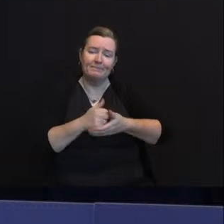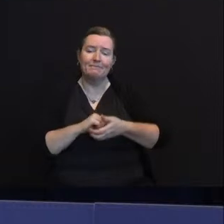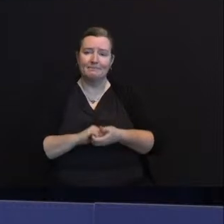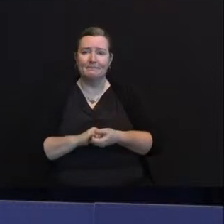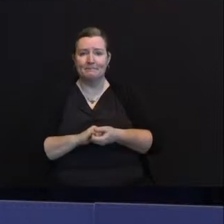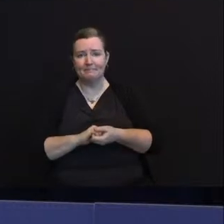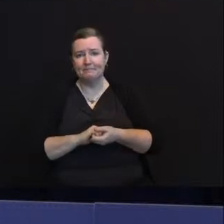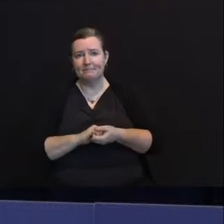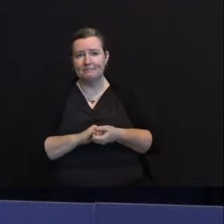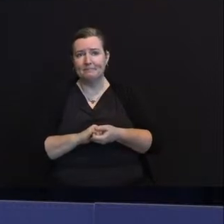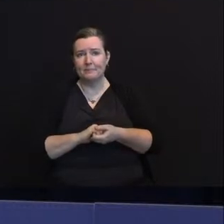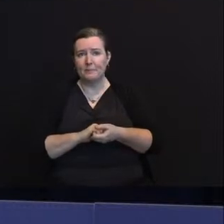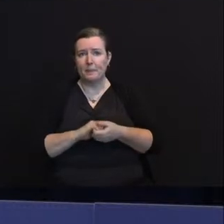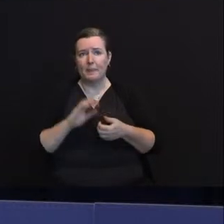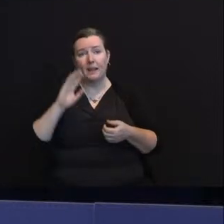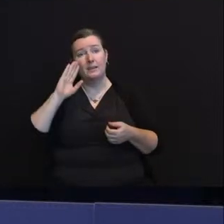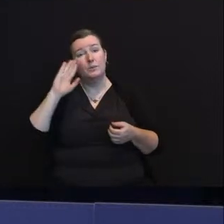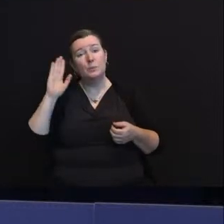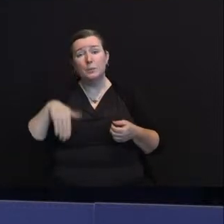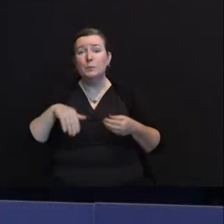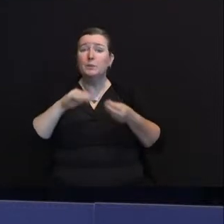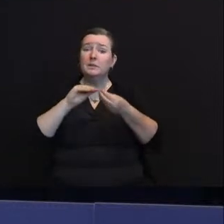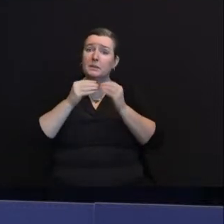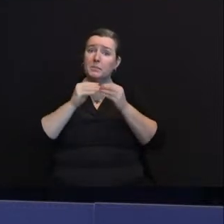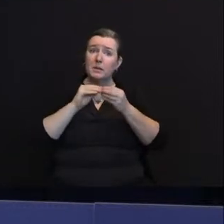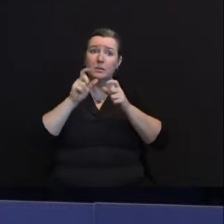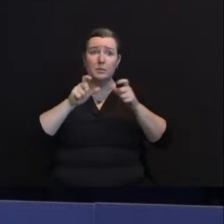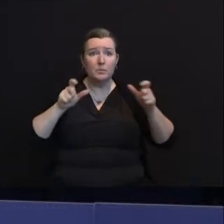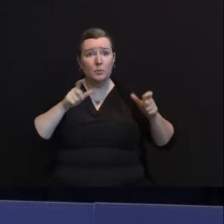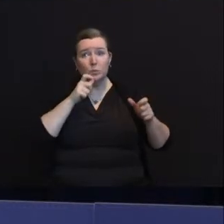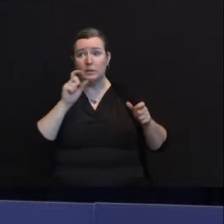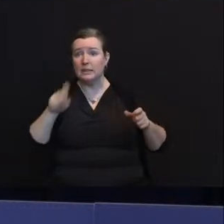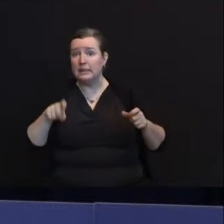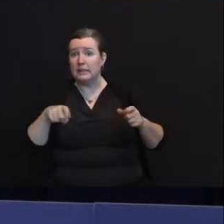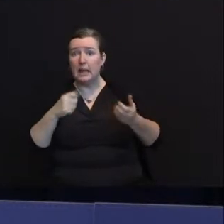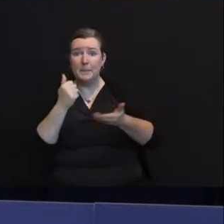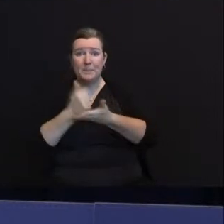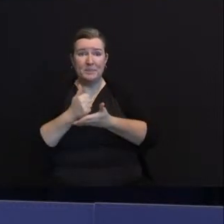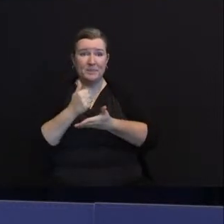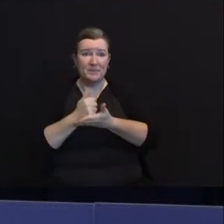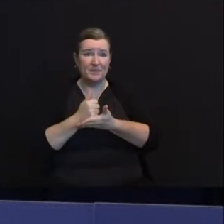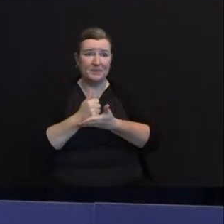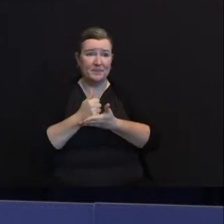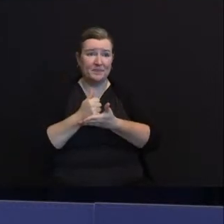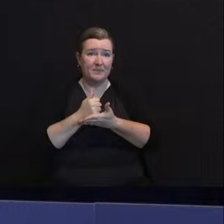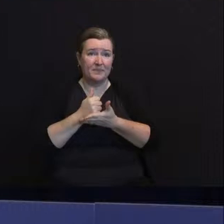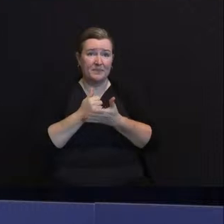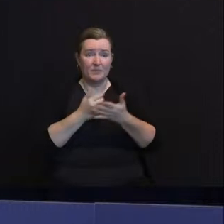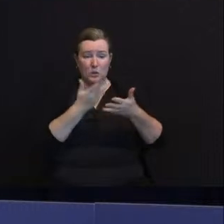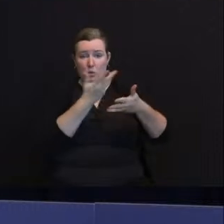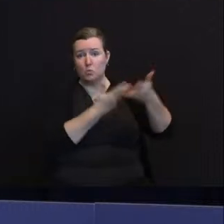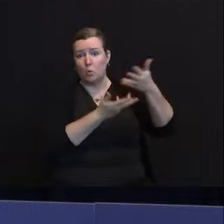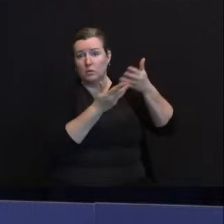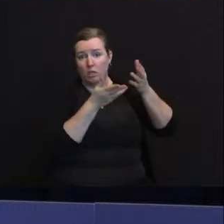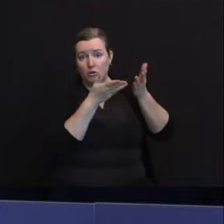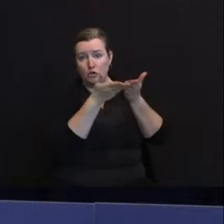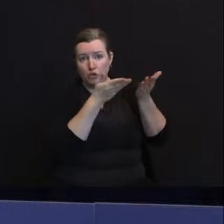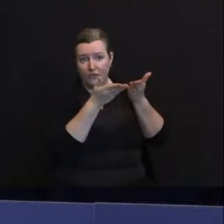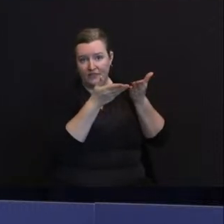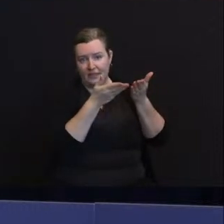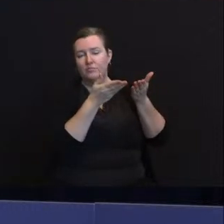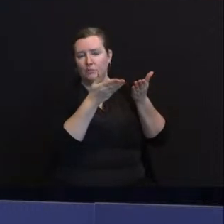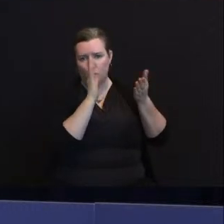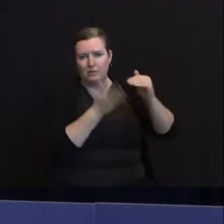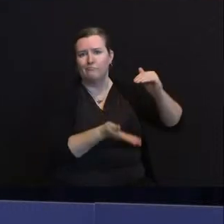today, we know that the numbers of residents that need this help will increase. The models that the governor